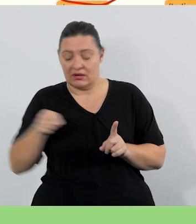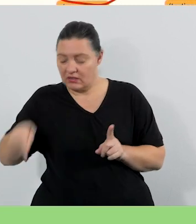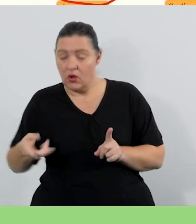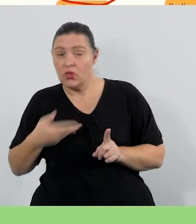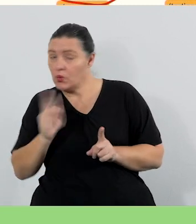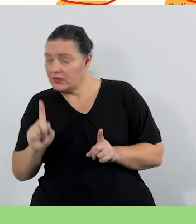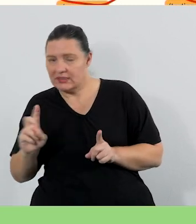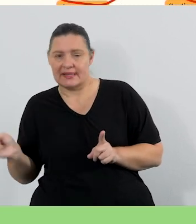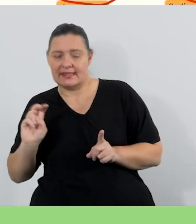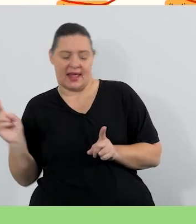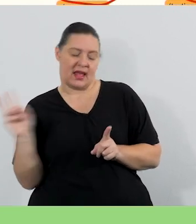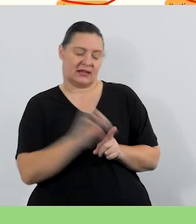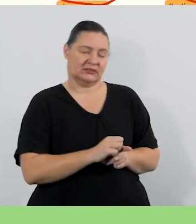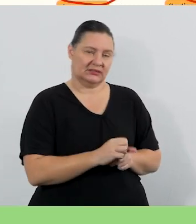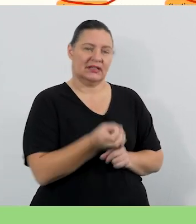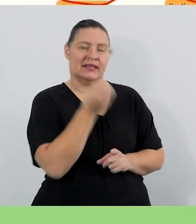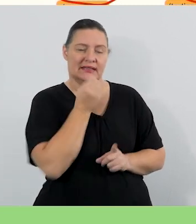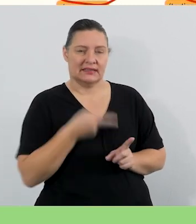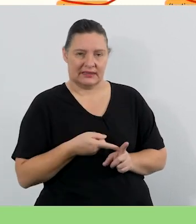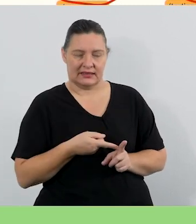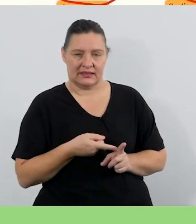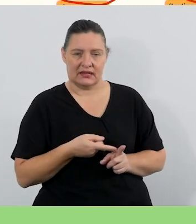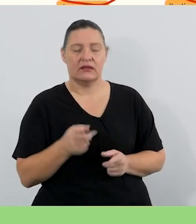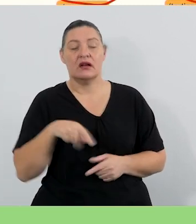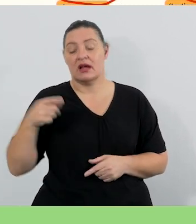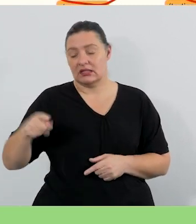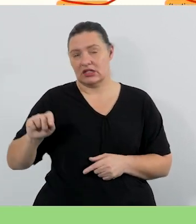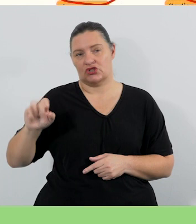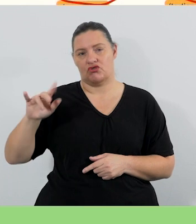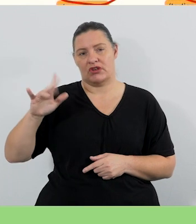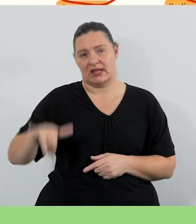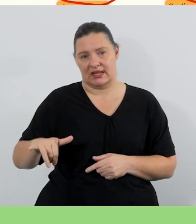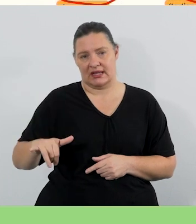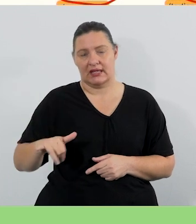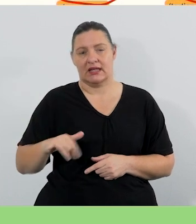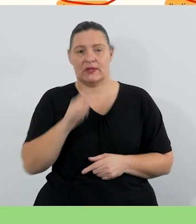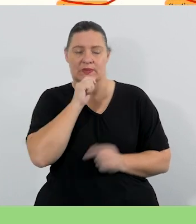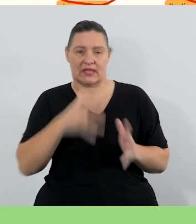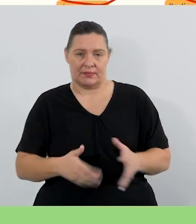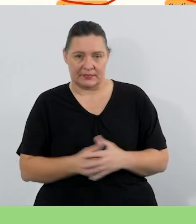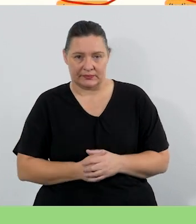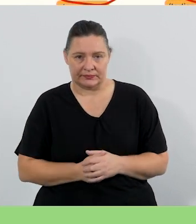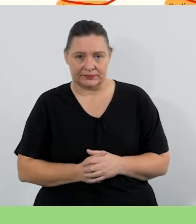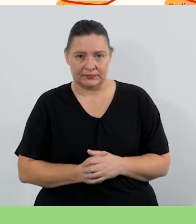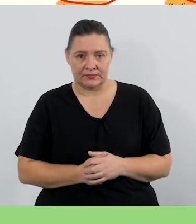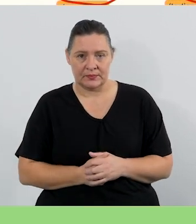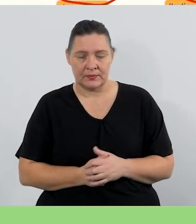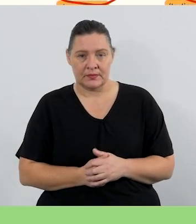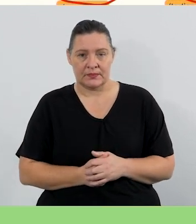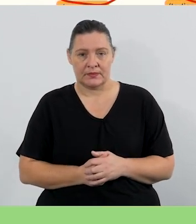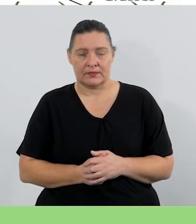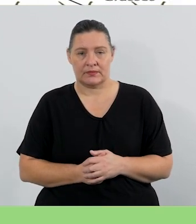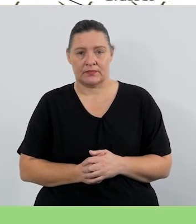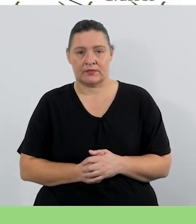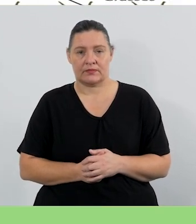now eaten by the snake, which then occupies the position of a tertiary consumer.